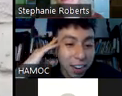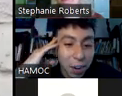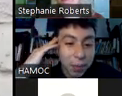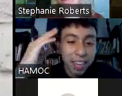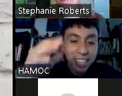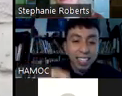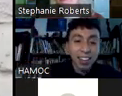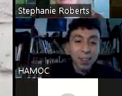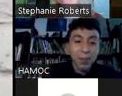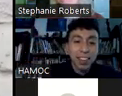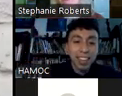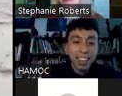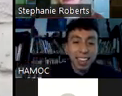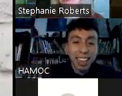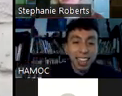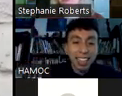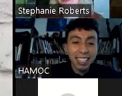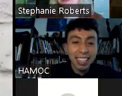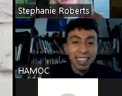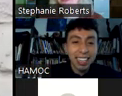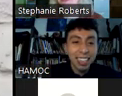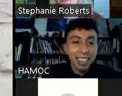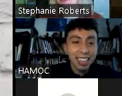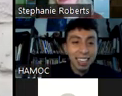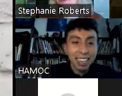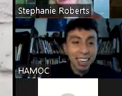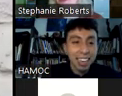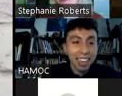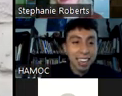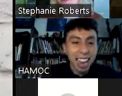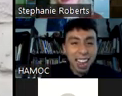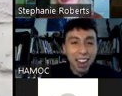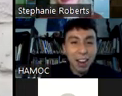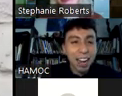way, you know, because I think it's,